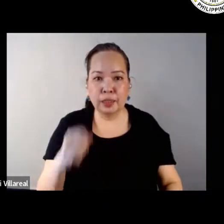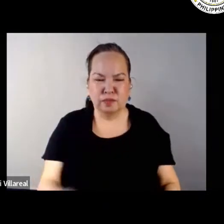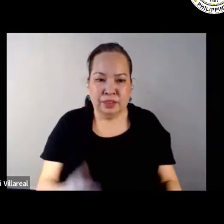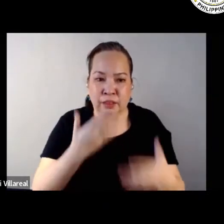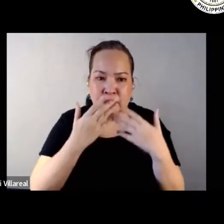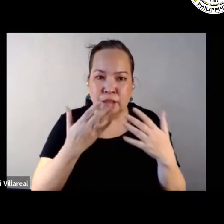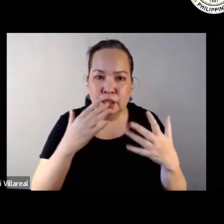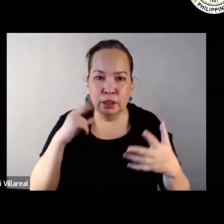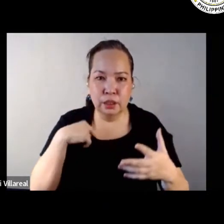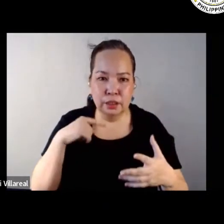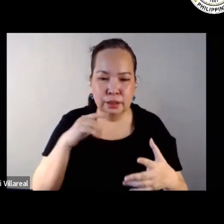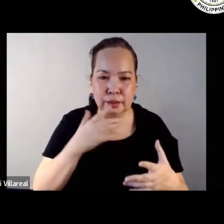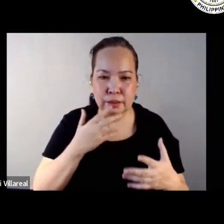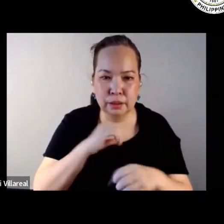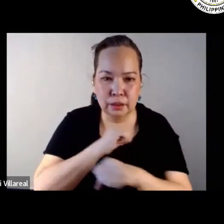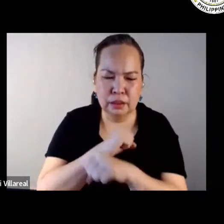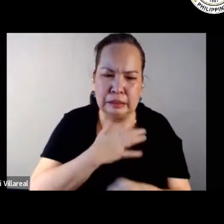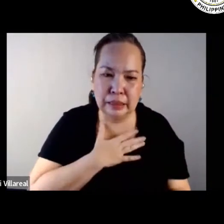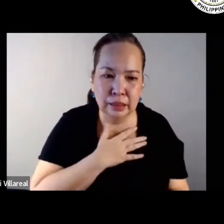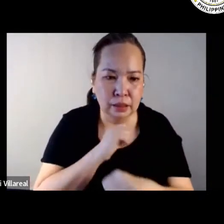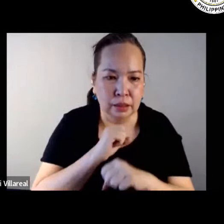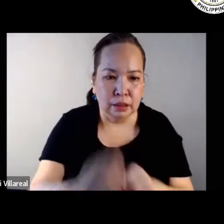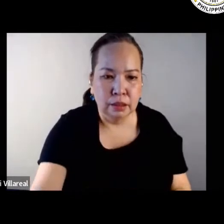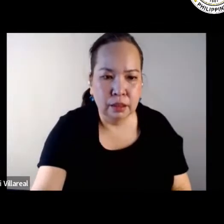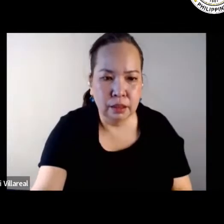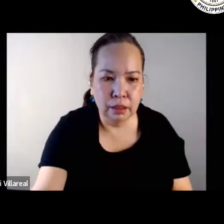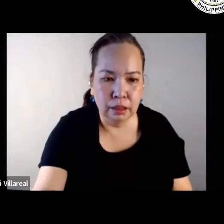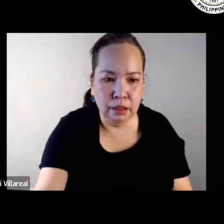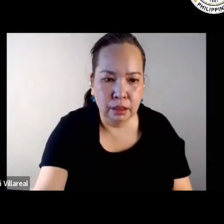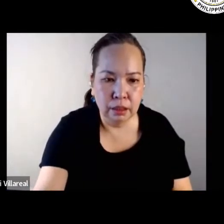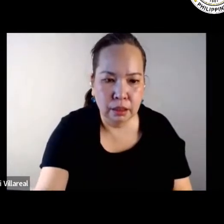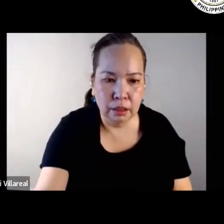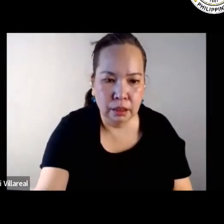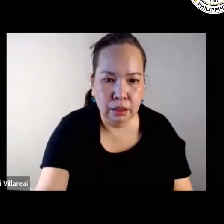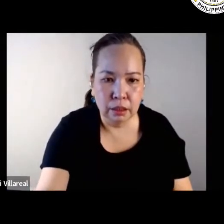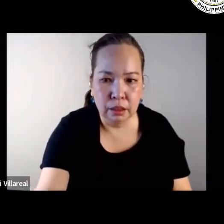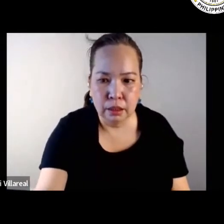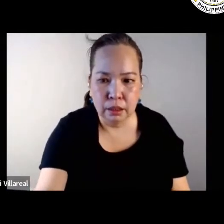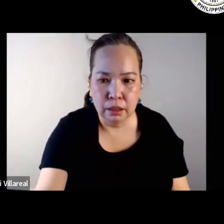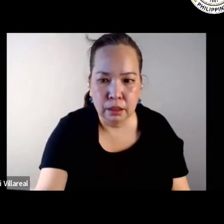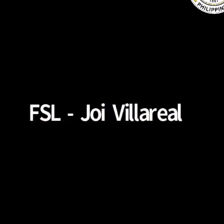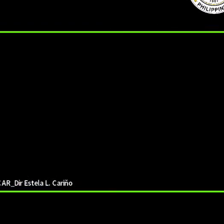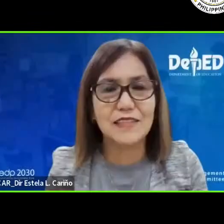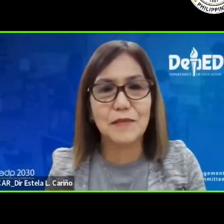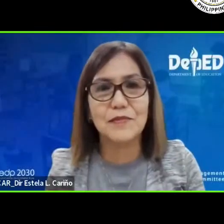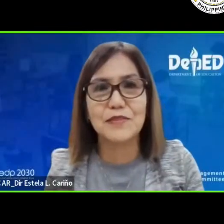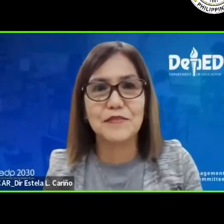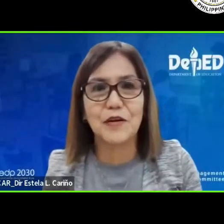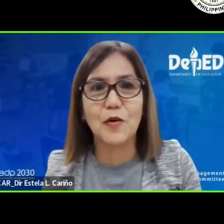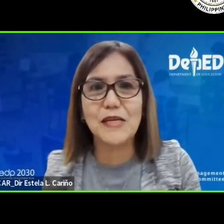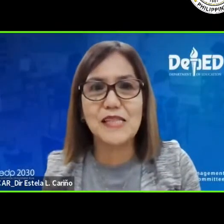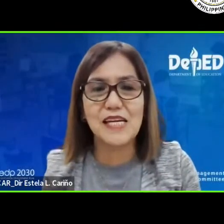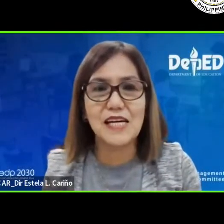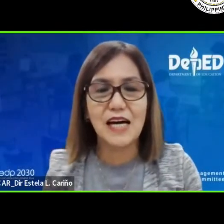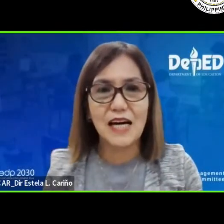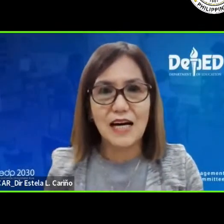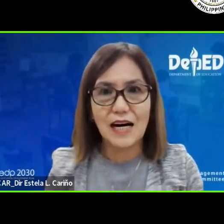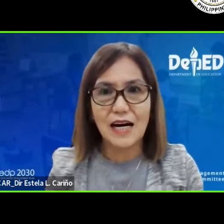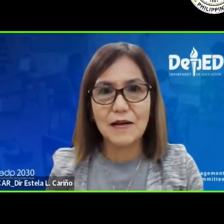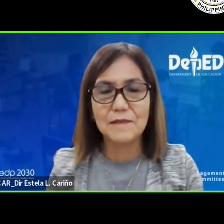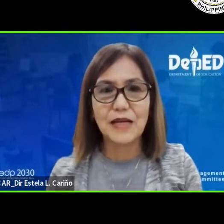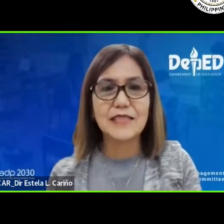Dr. Carino, are you still with us? Yes, Mr. Chair, good afternoon po and to the other members of the